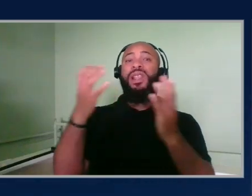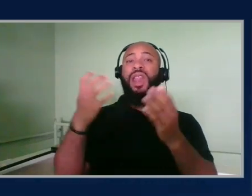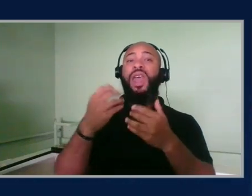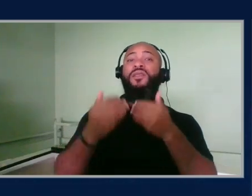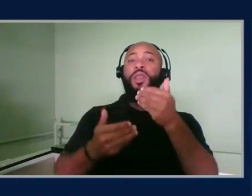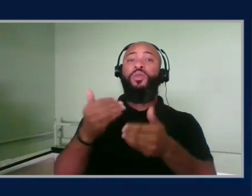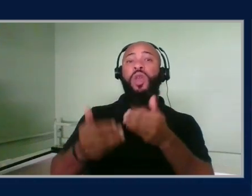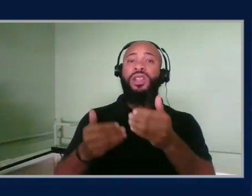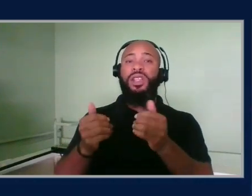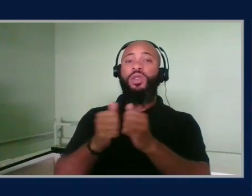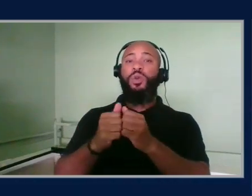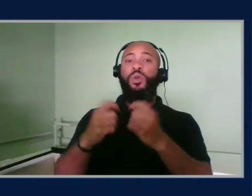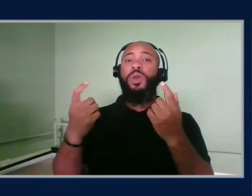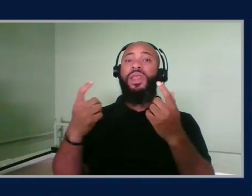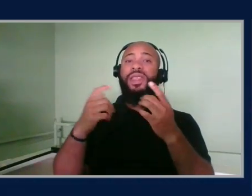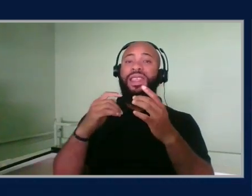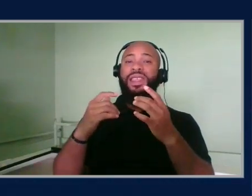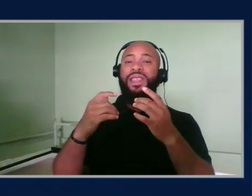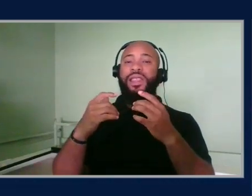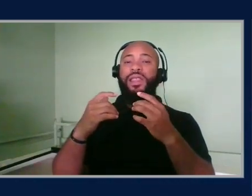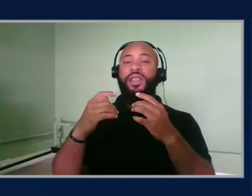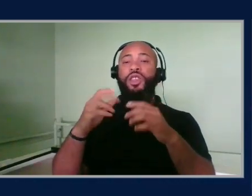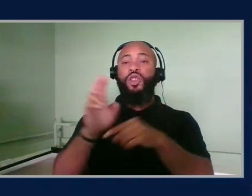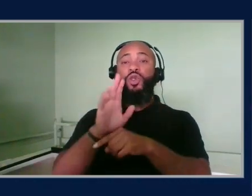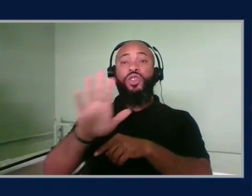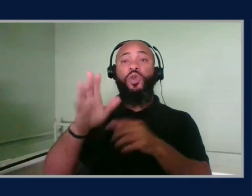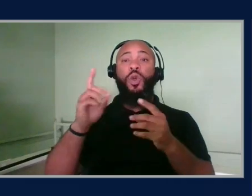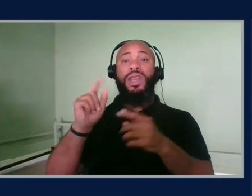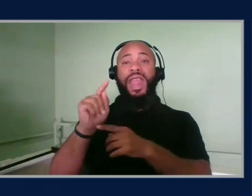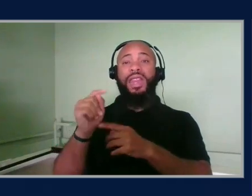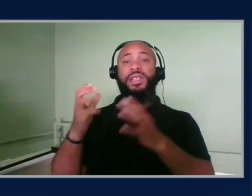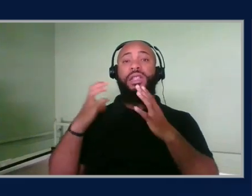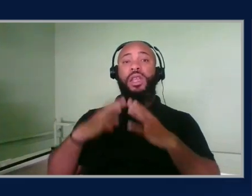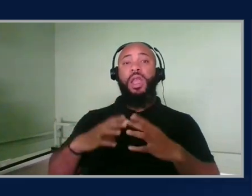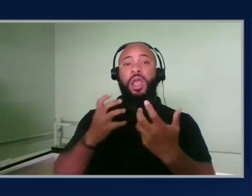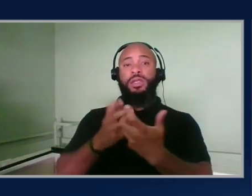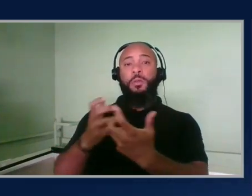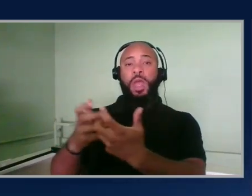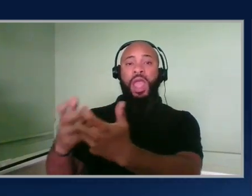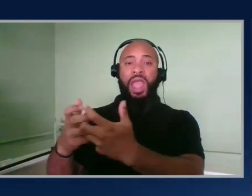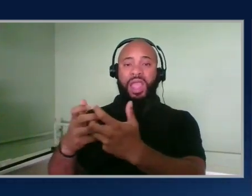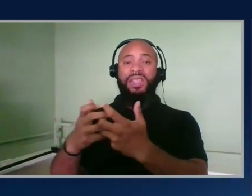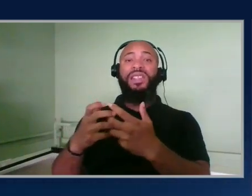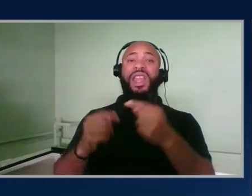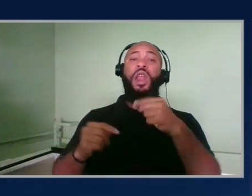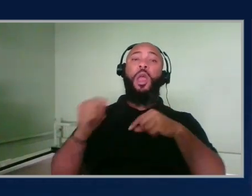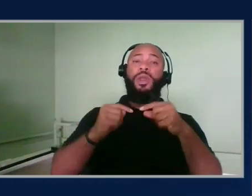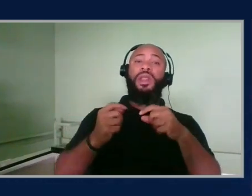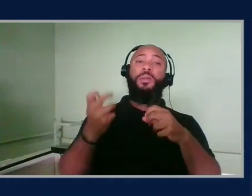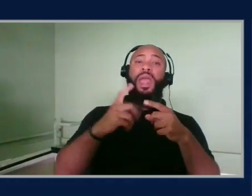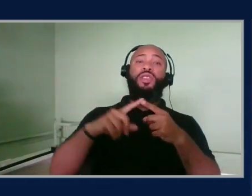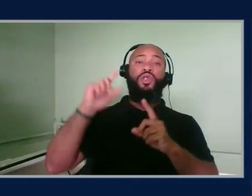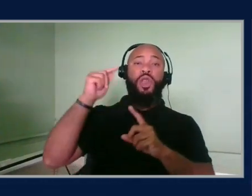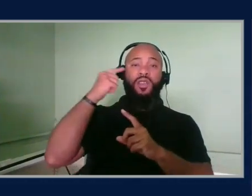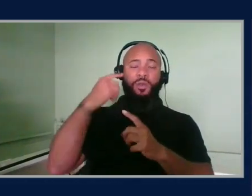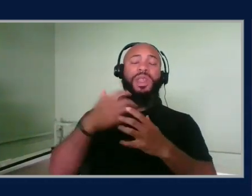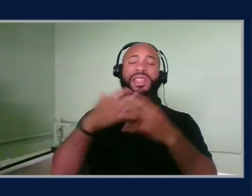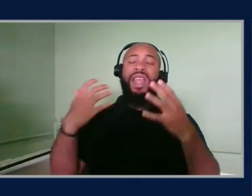using your data to customize. And then ultimately back to governance. It has a lot of key features like guardrails